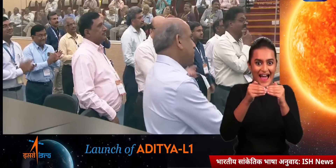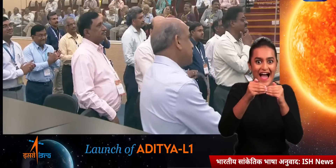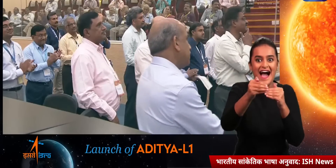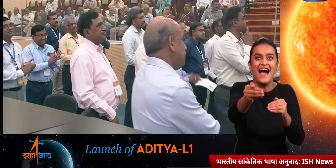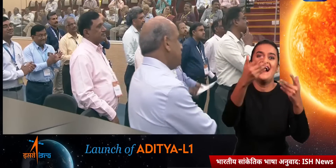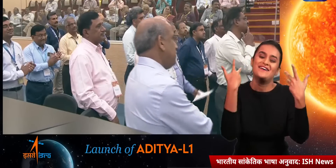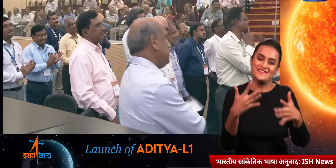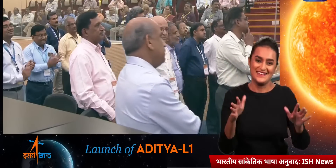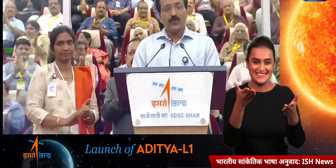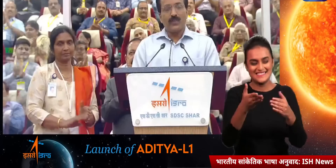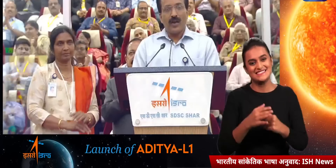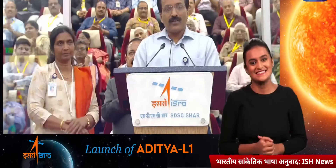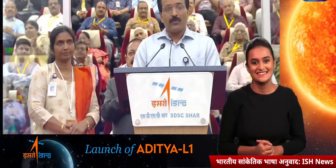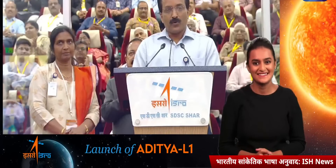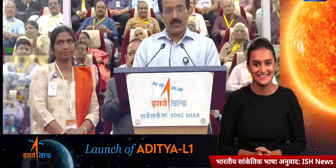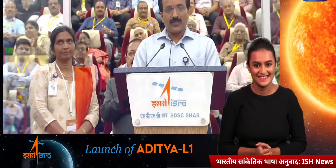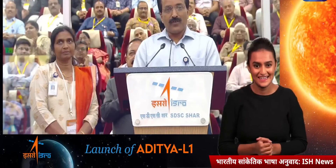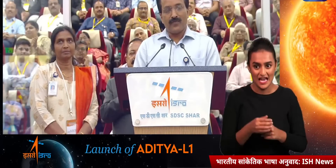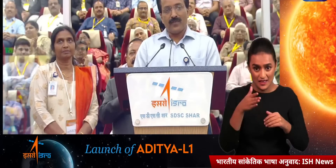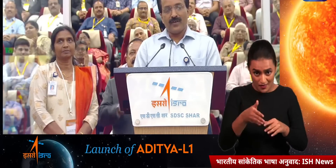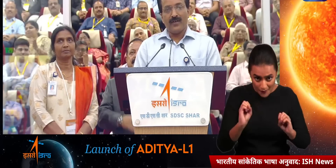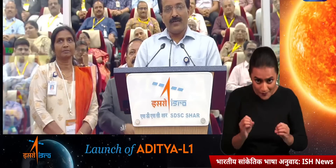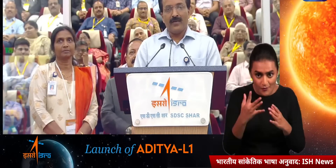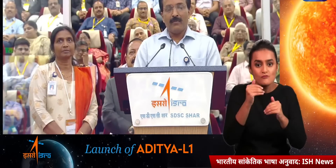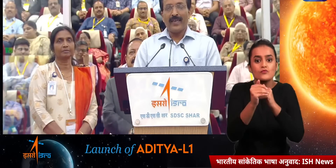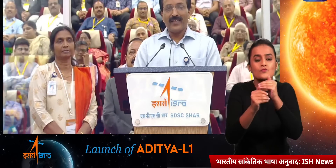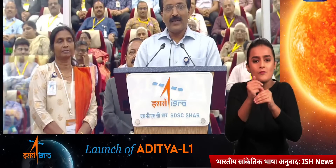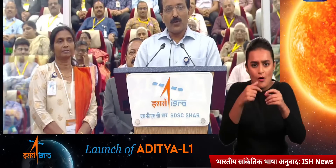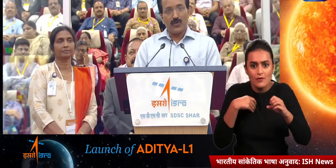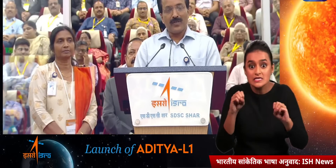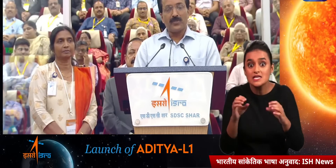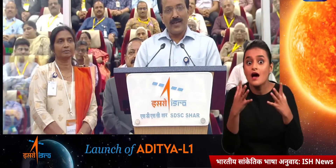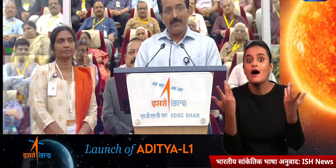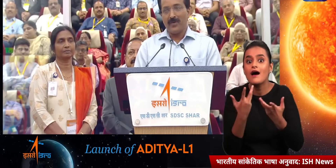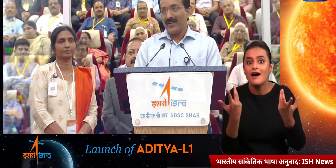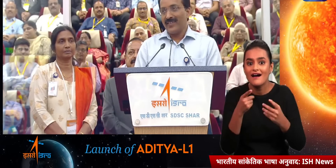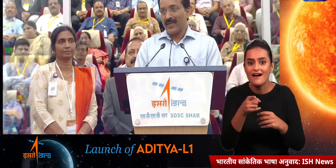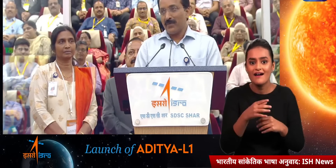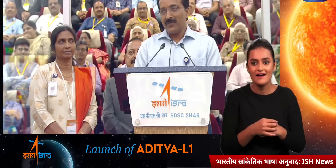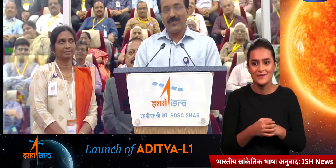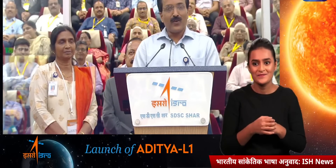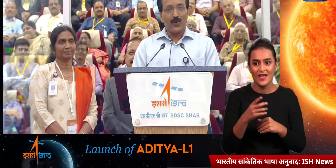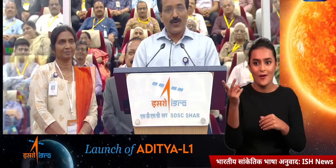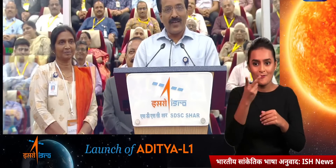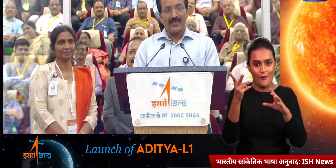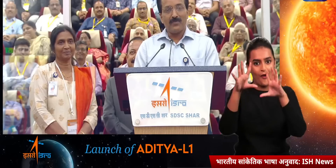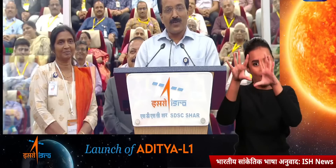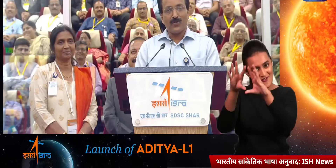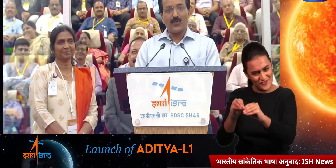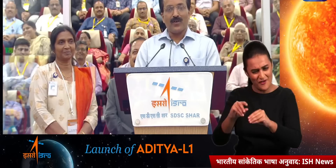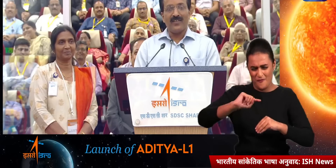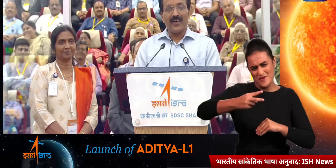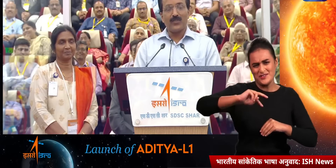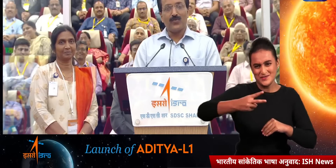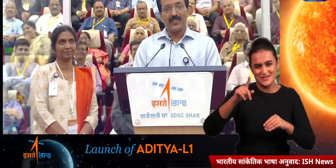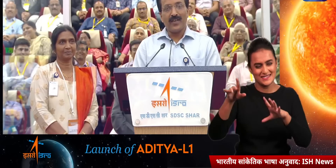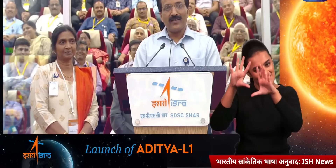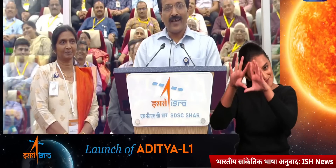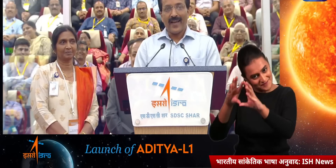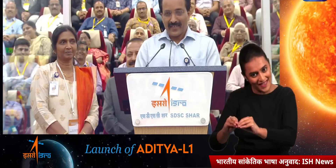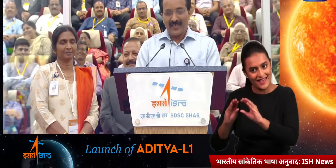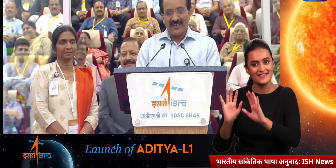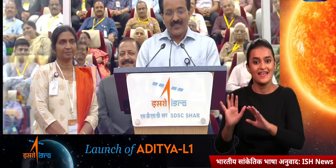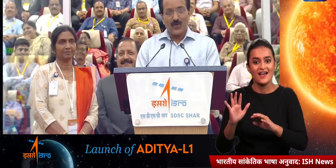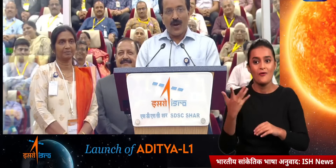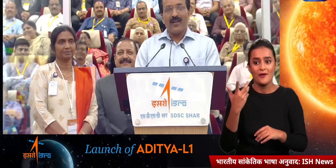and we are going to start the process of making both of them sleep in the coming 1 or 2 days, because it has to withstand